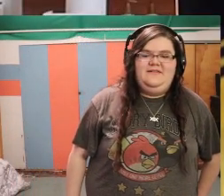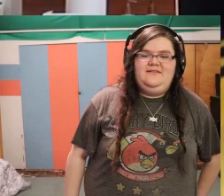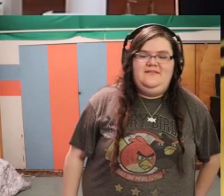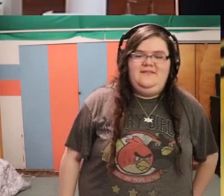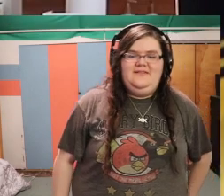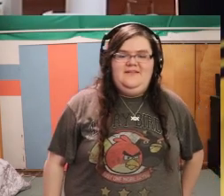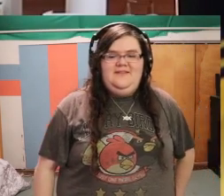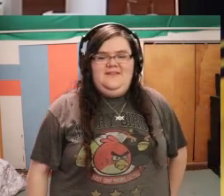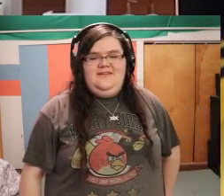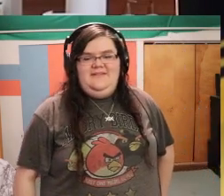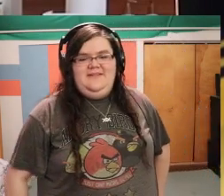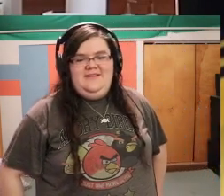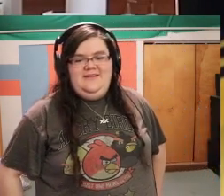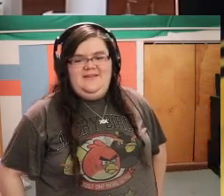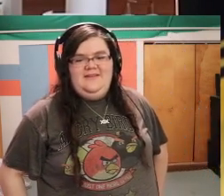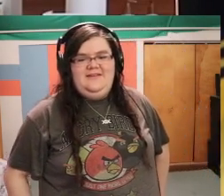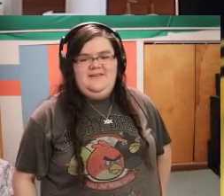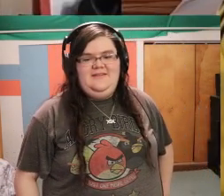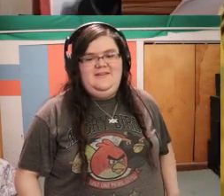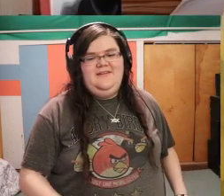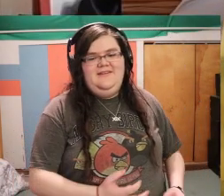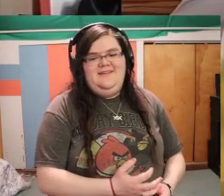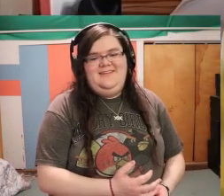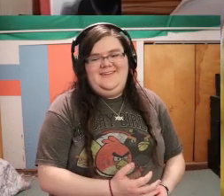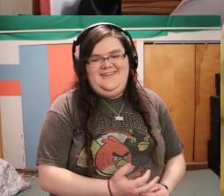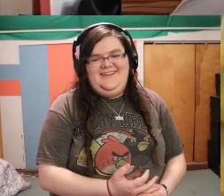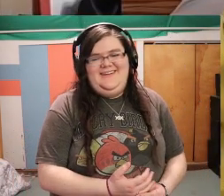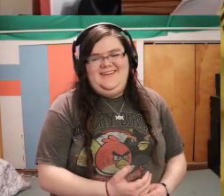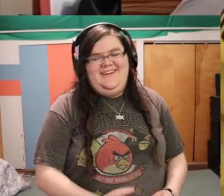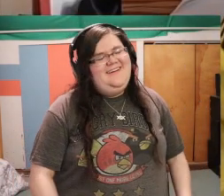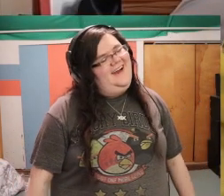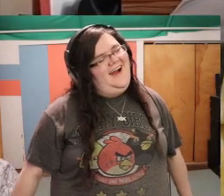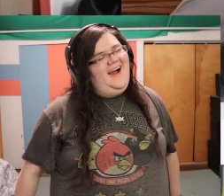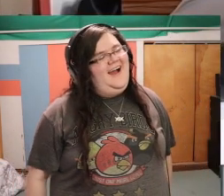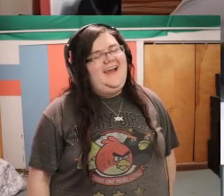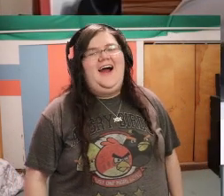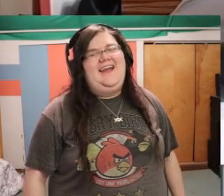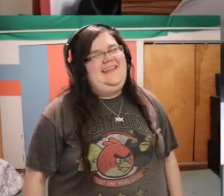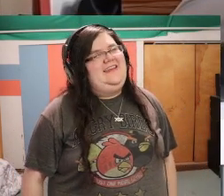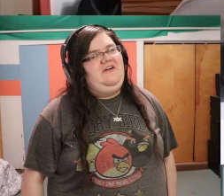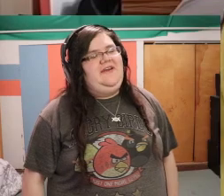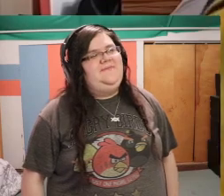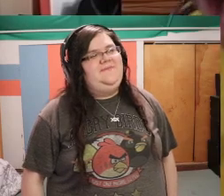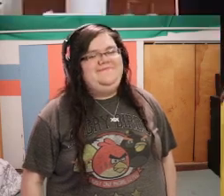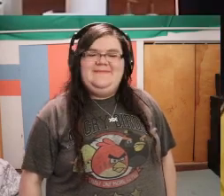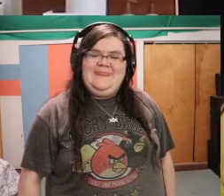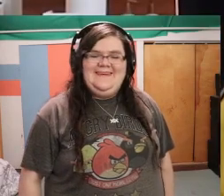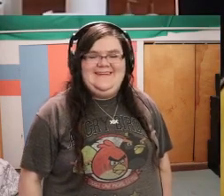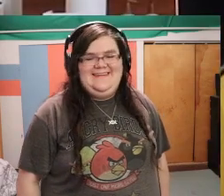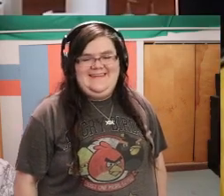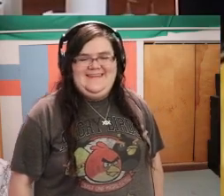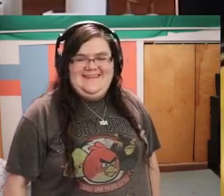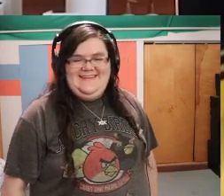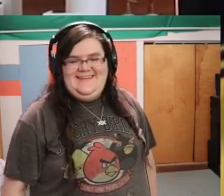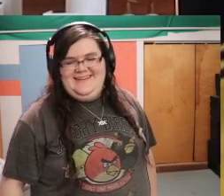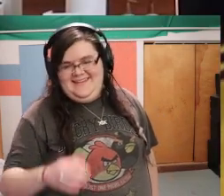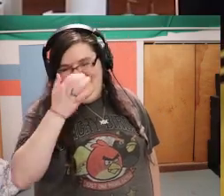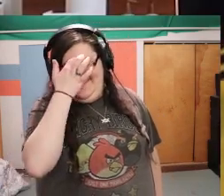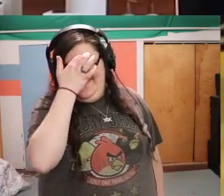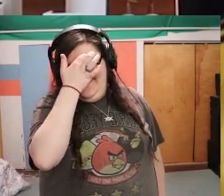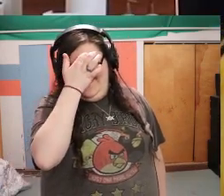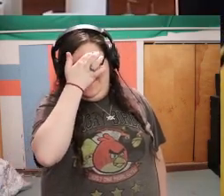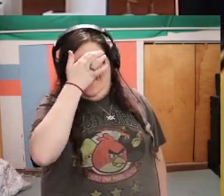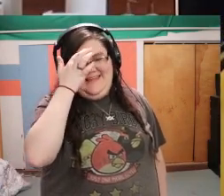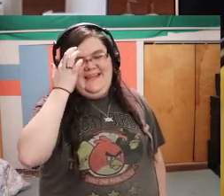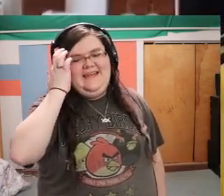but like, obviously I've got an iPhone 3, so. You got iPhone 3, yeah? I'm highly doubting. Oh, for real? Yeah, what's wrong with